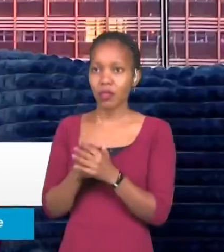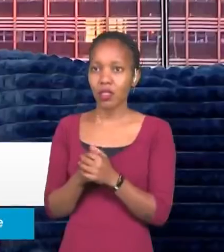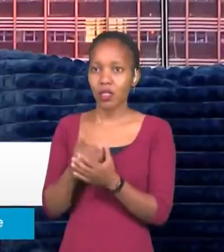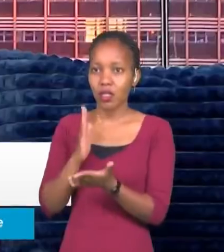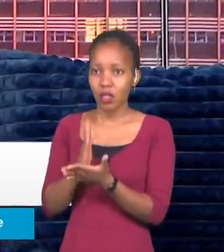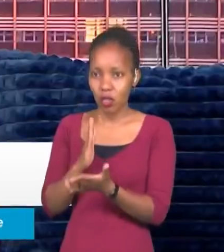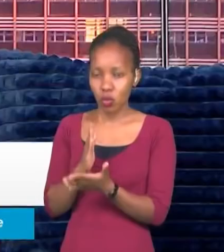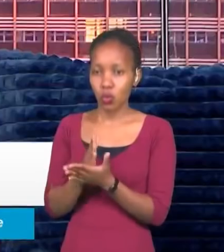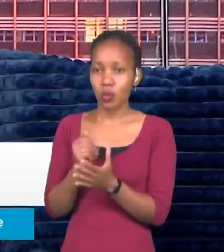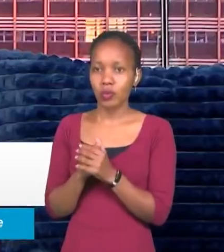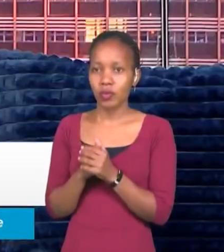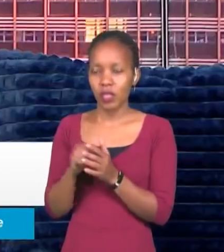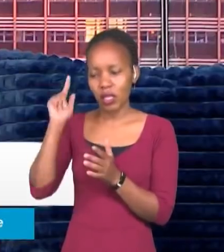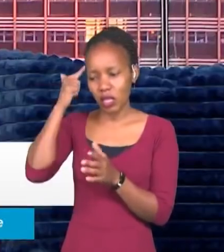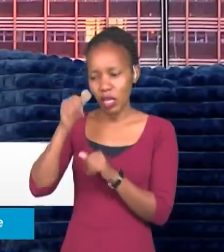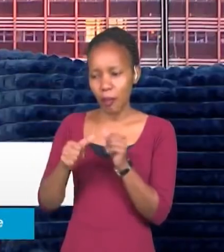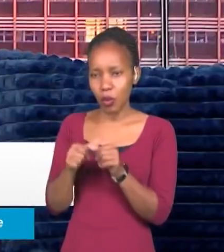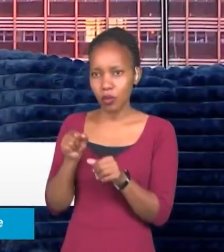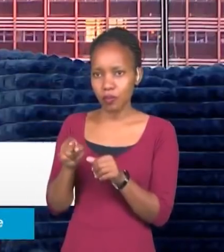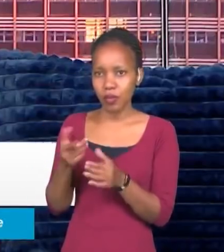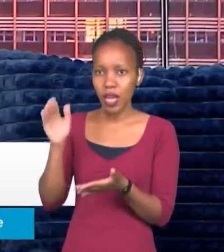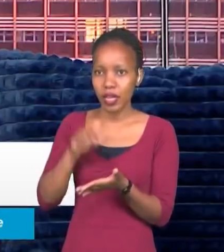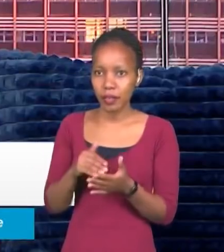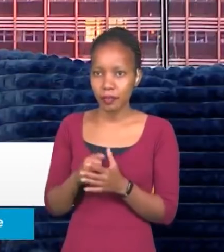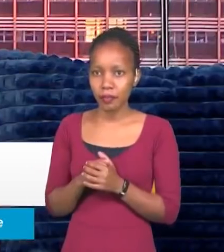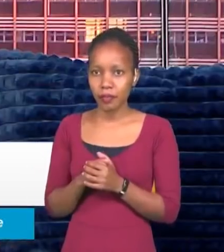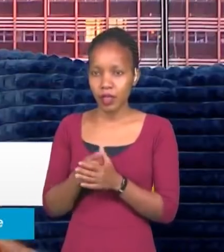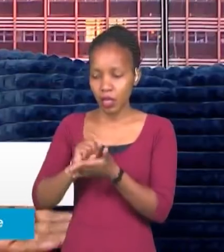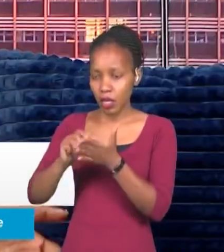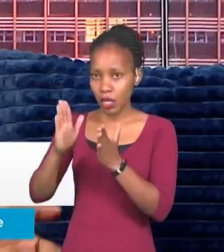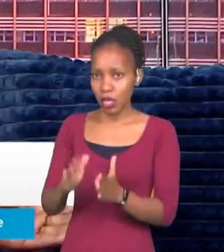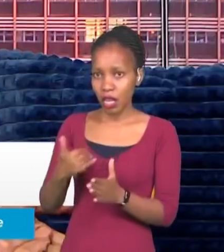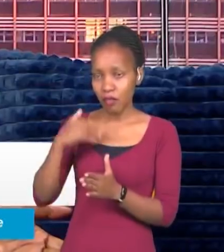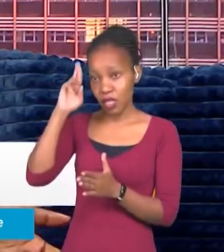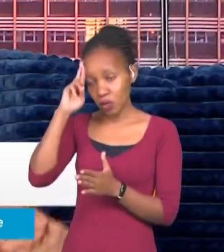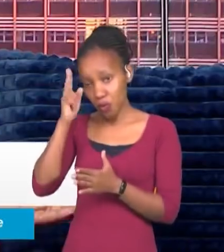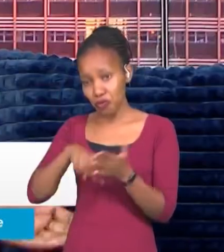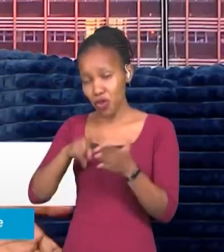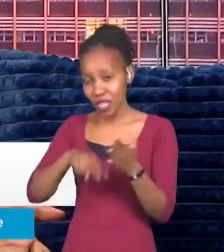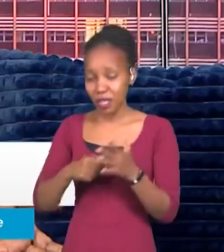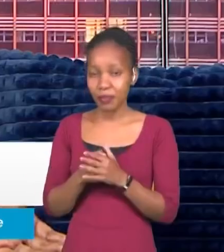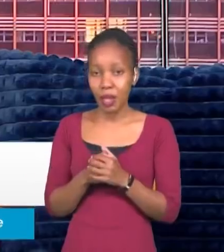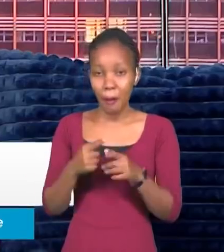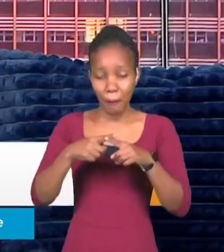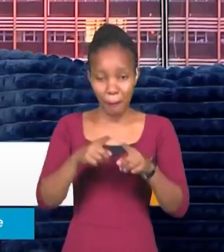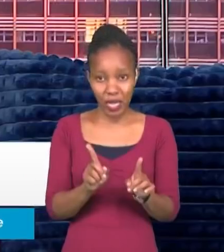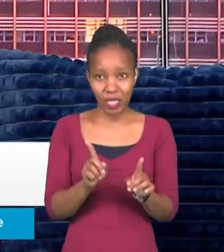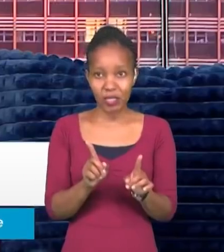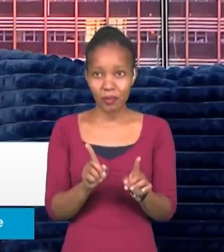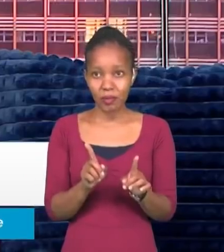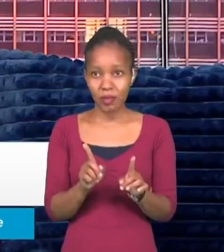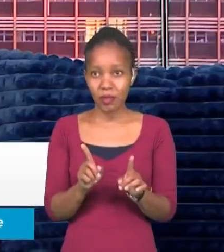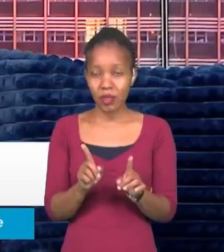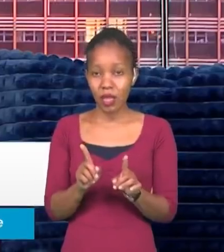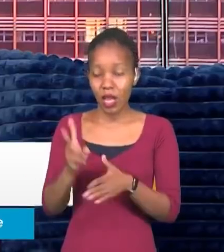about yourself. Think about it again like this. We are talking about the writer having a purpose for reading. Yeah. But, I mean, sorry, not the writer,